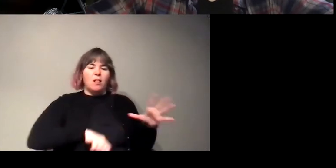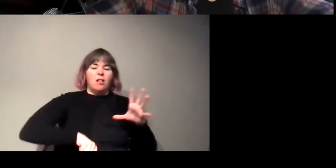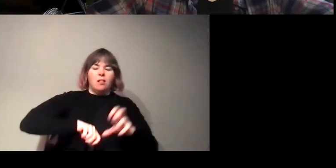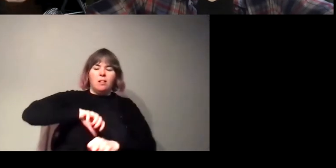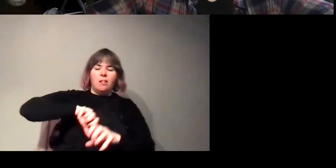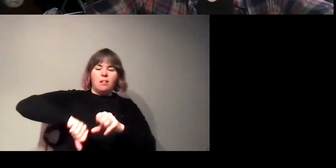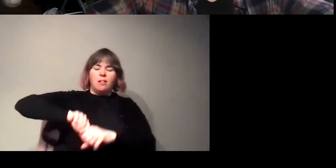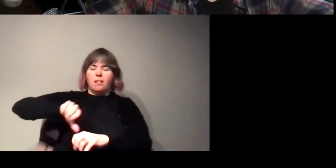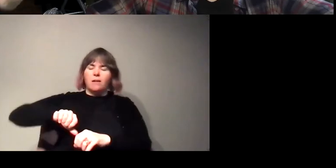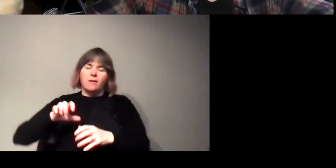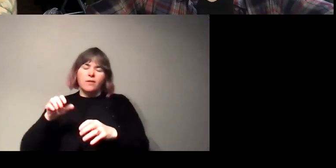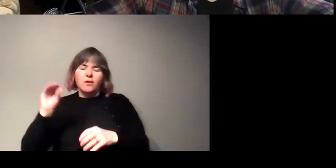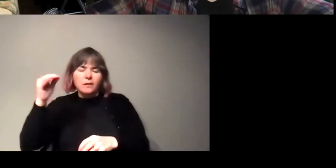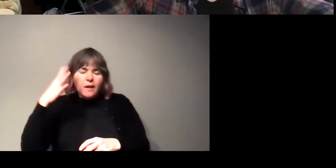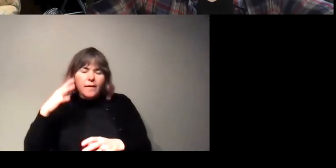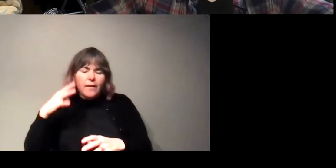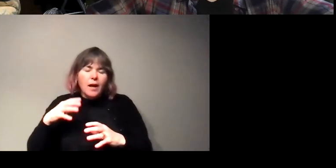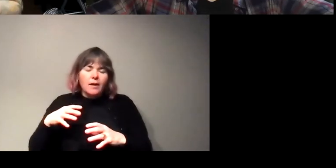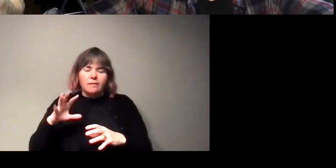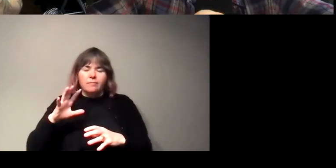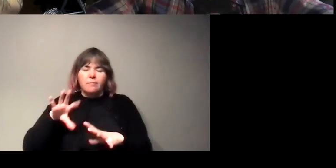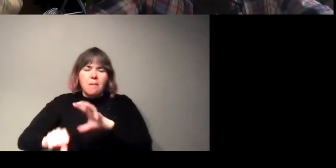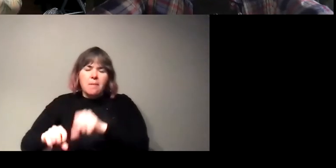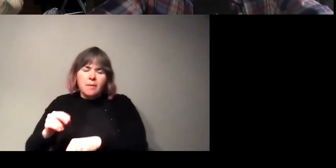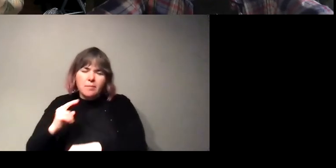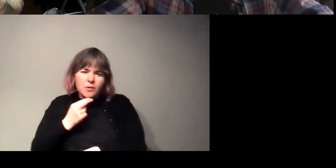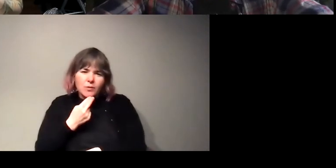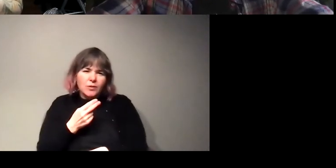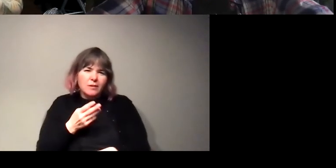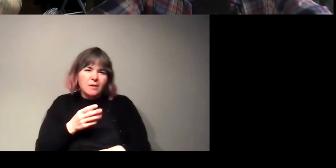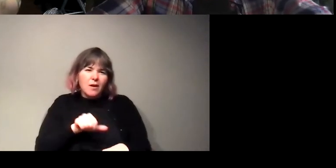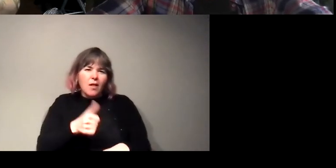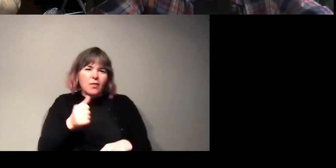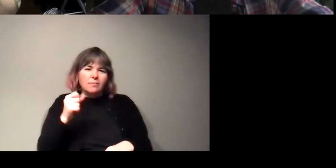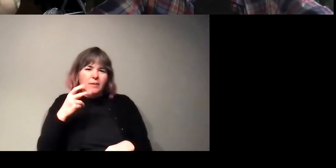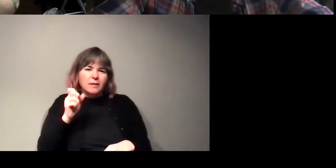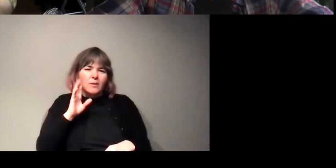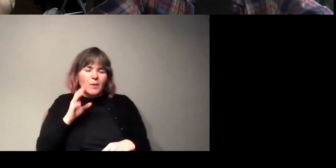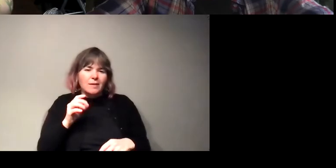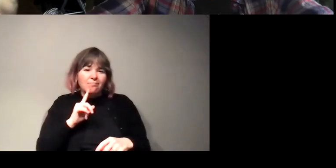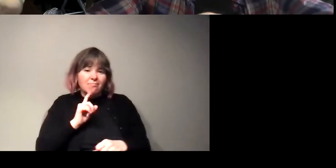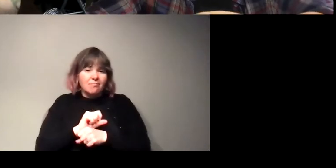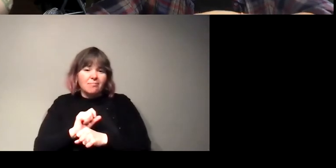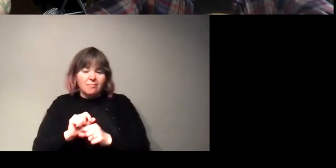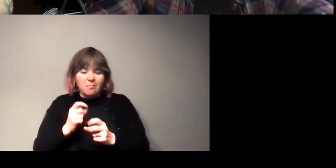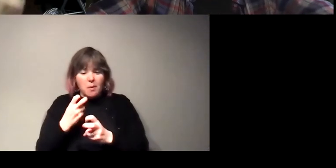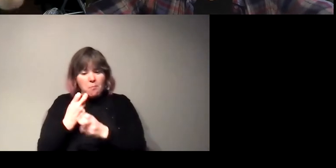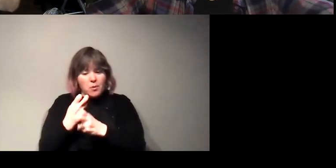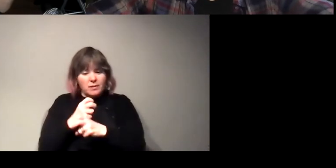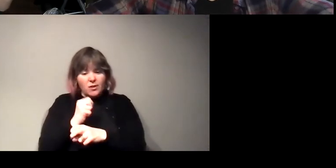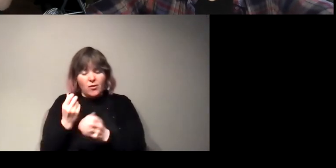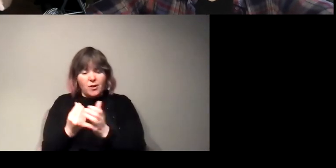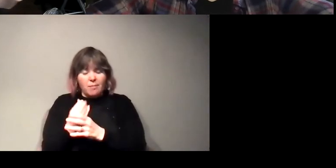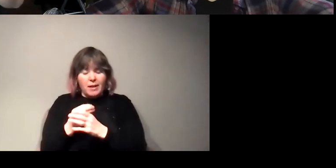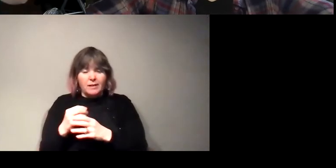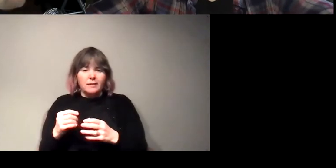their sunlight, or they absorb all the nutrients from the soil, or there's some species that actually will put out plant poison for other plants. So